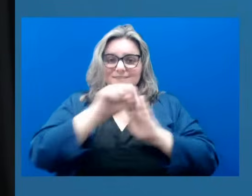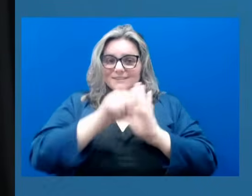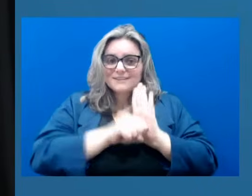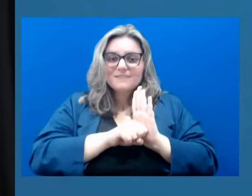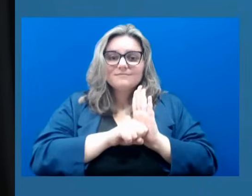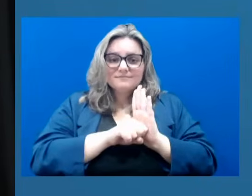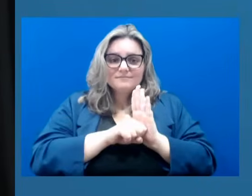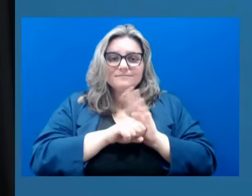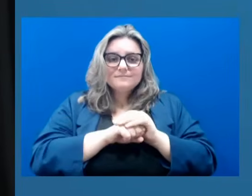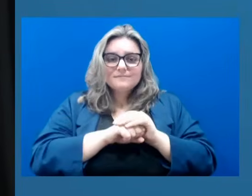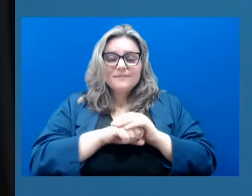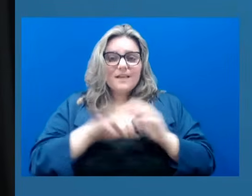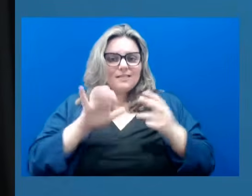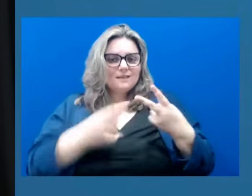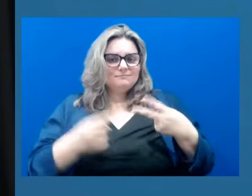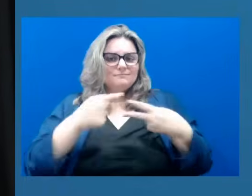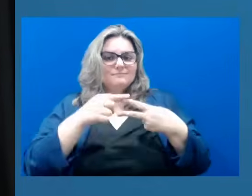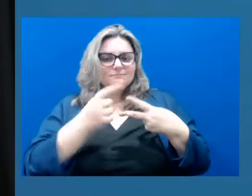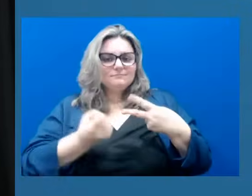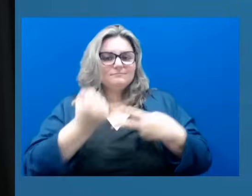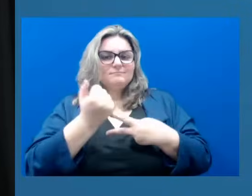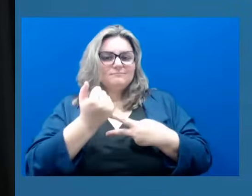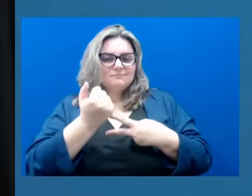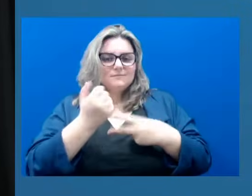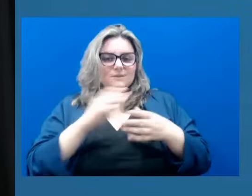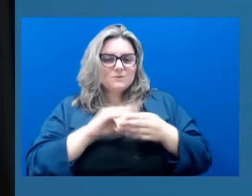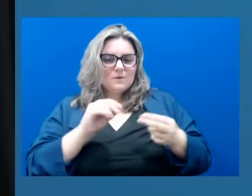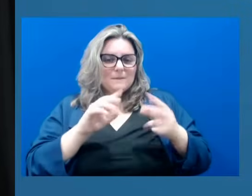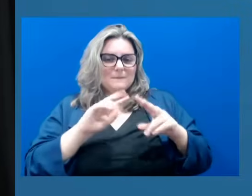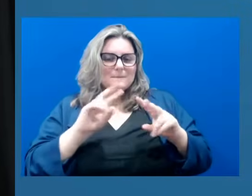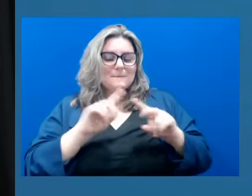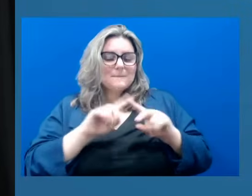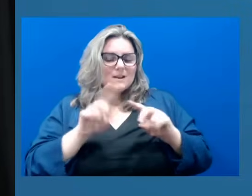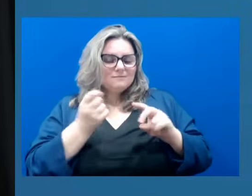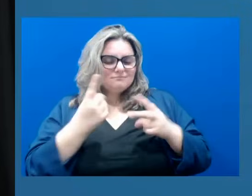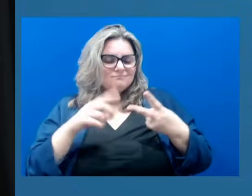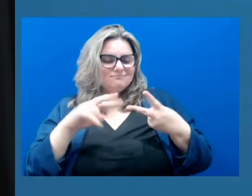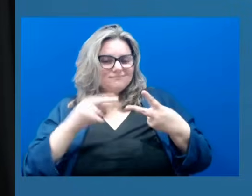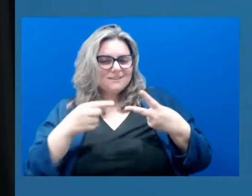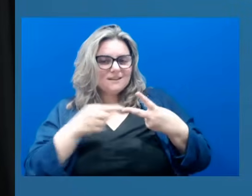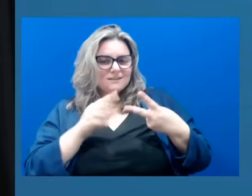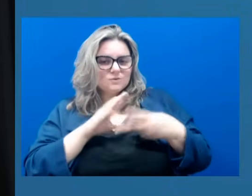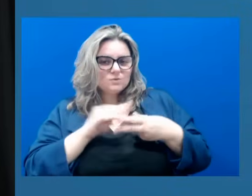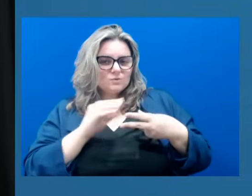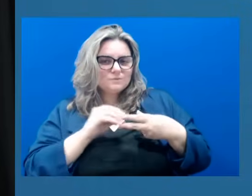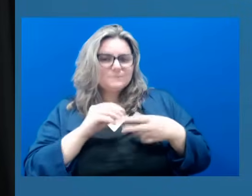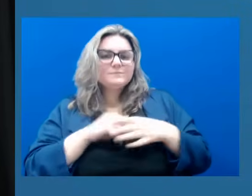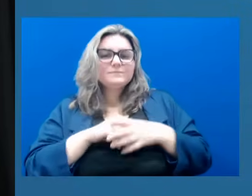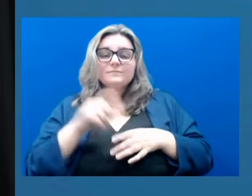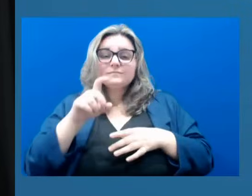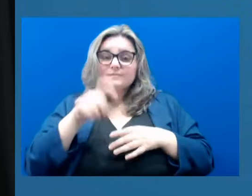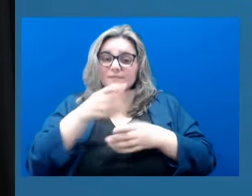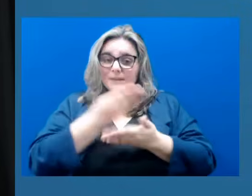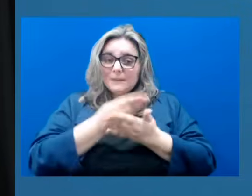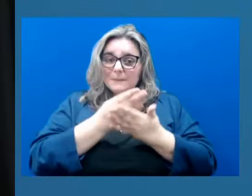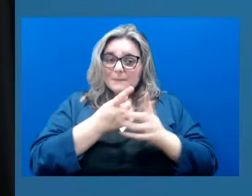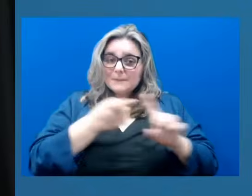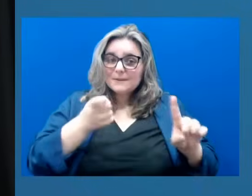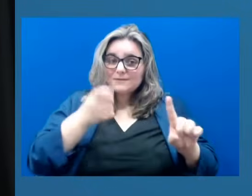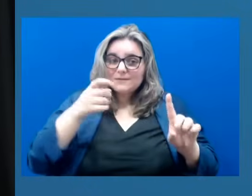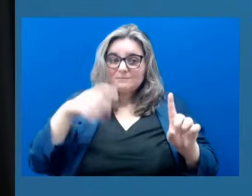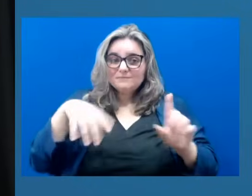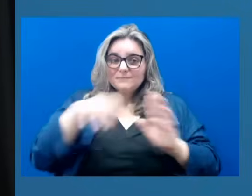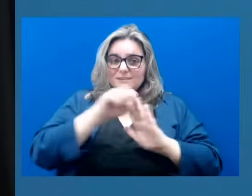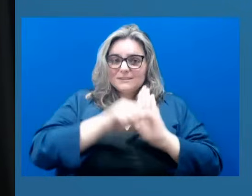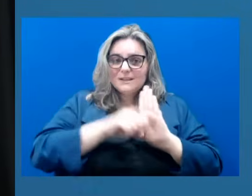second story. You needed this money from the state because this federal administration and